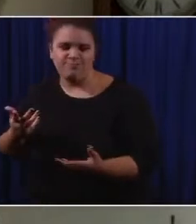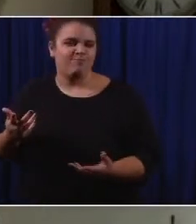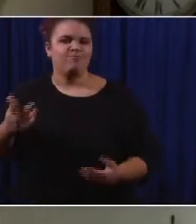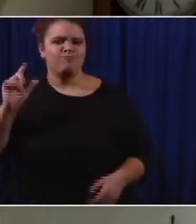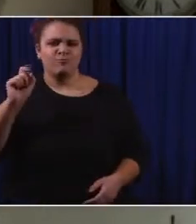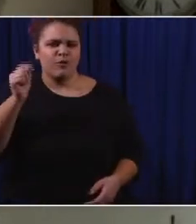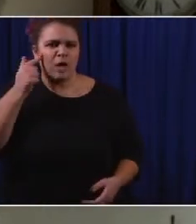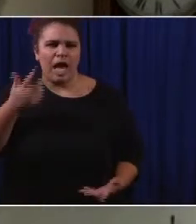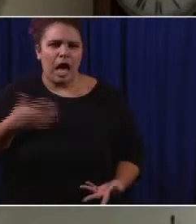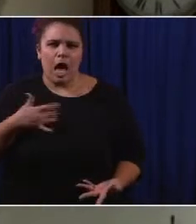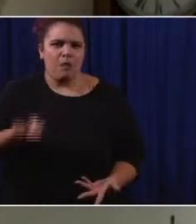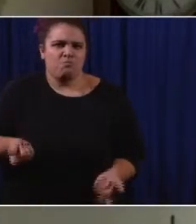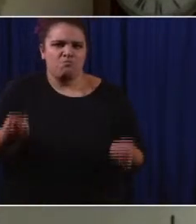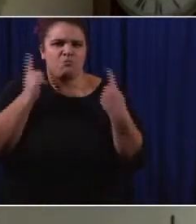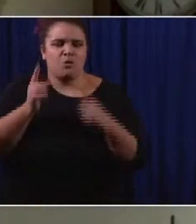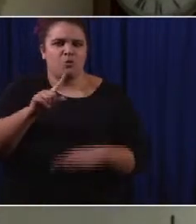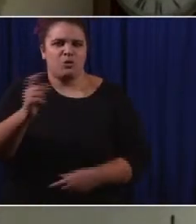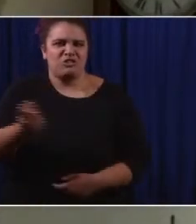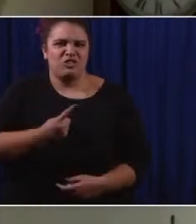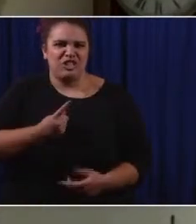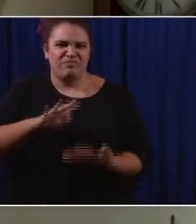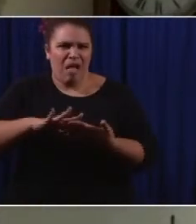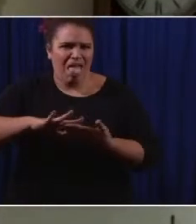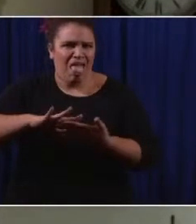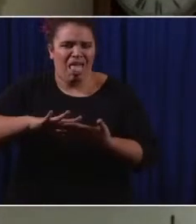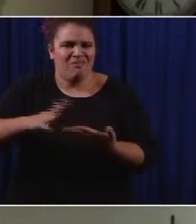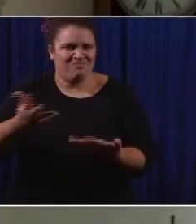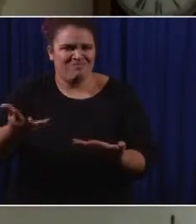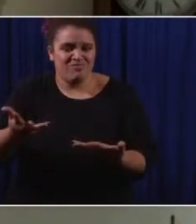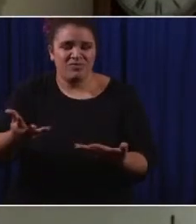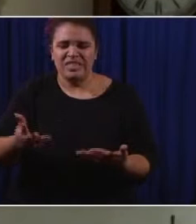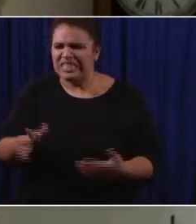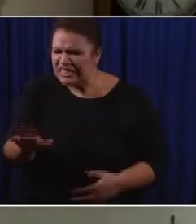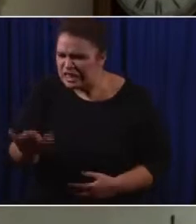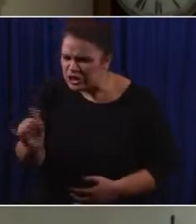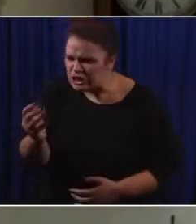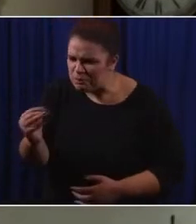question. Yeah. Jim, can you try it again?